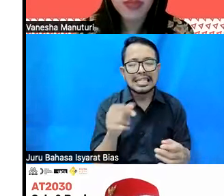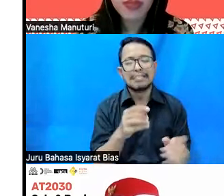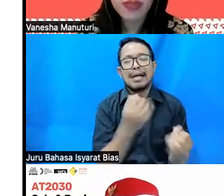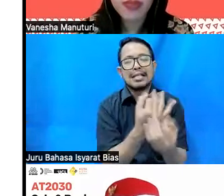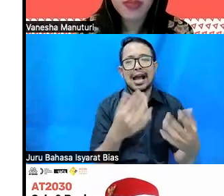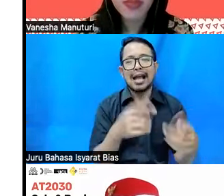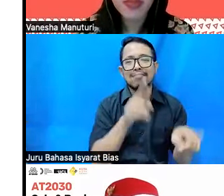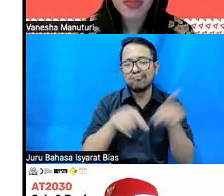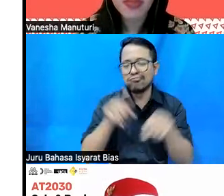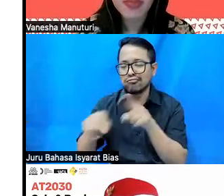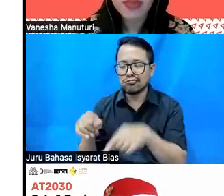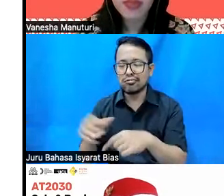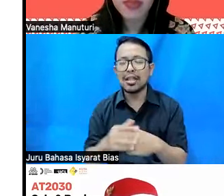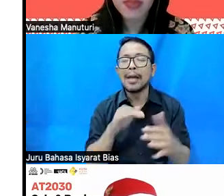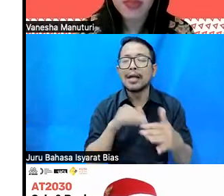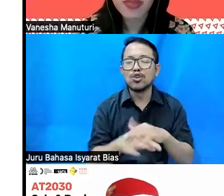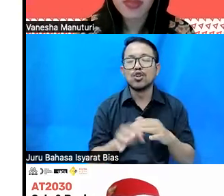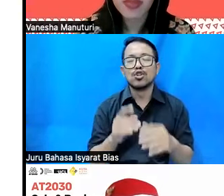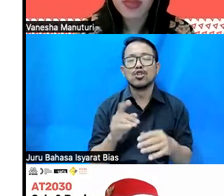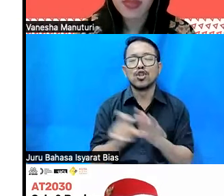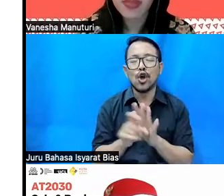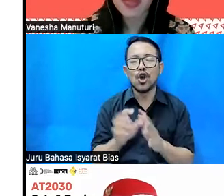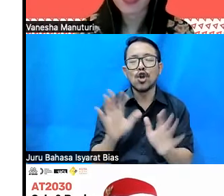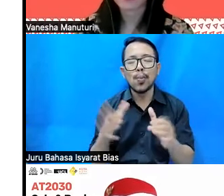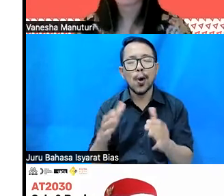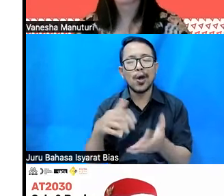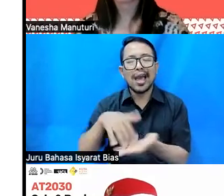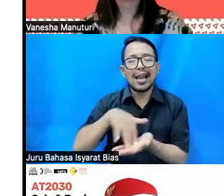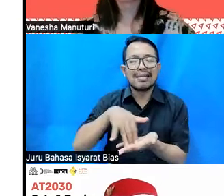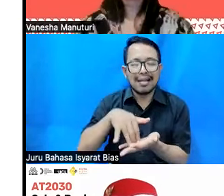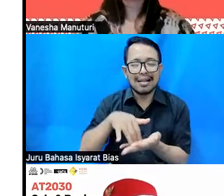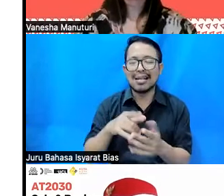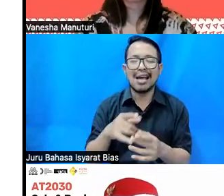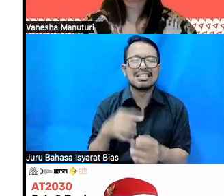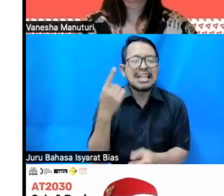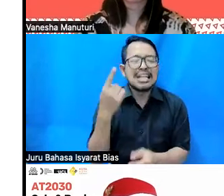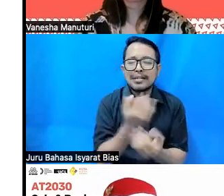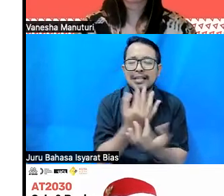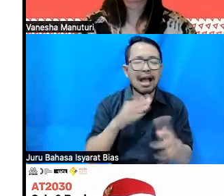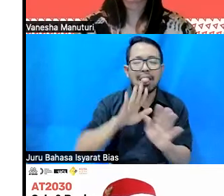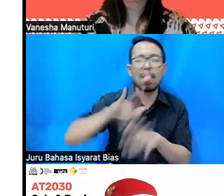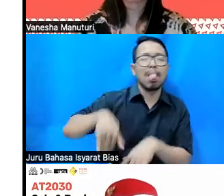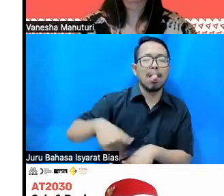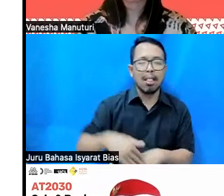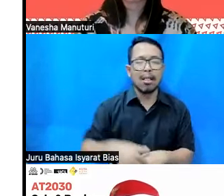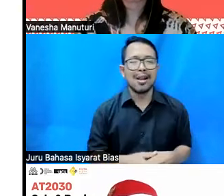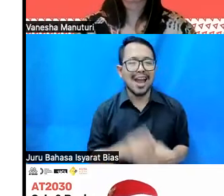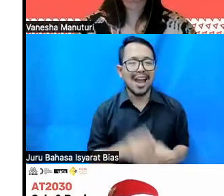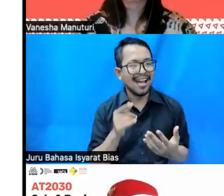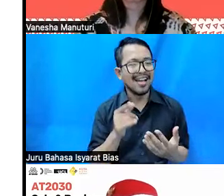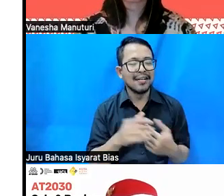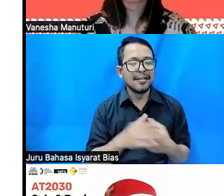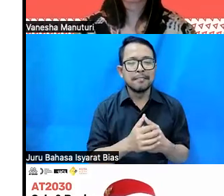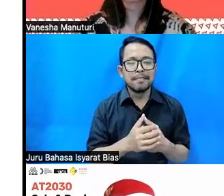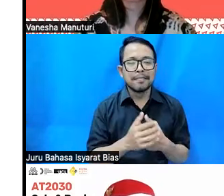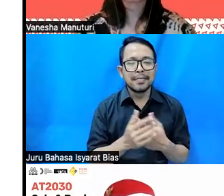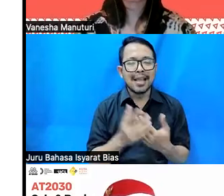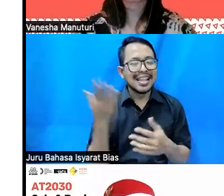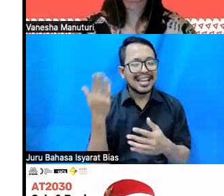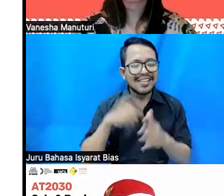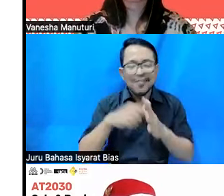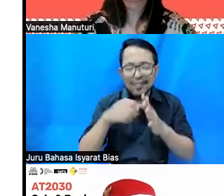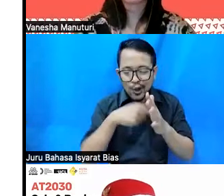life arrangement, particularly for those who are often marginalized. So this is